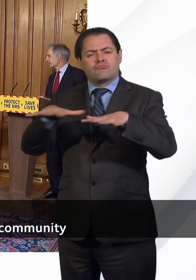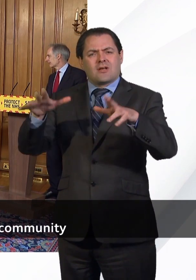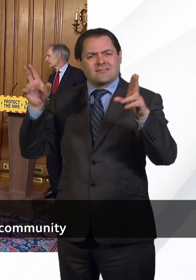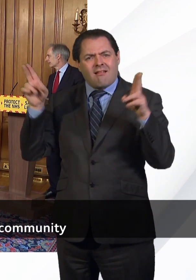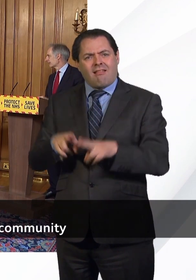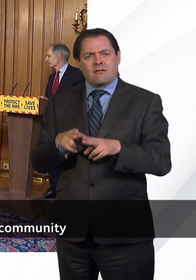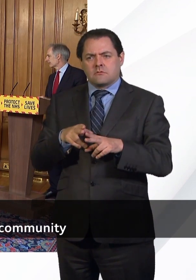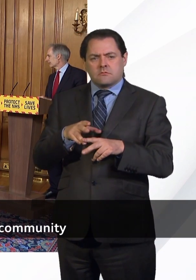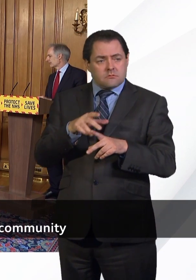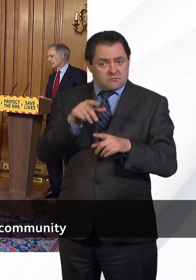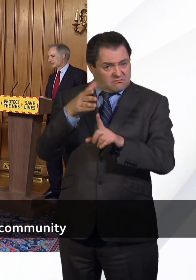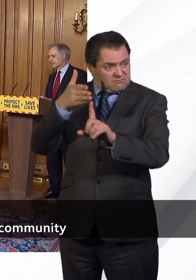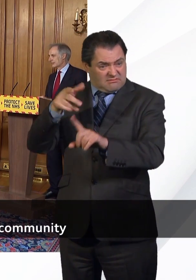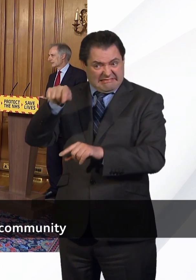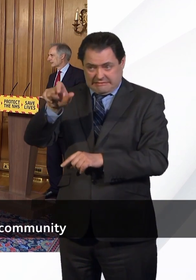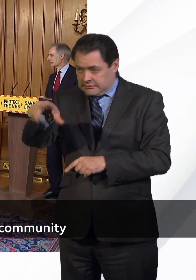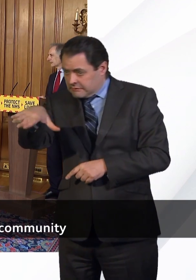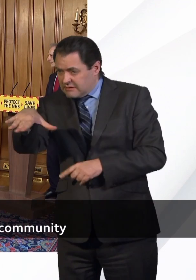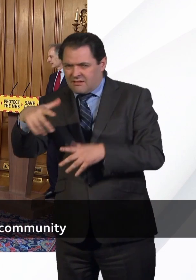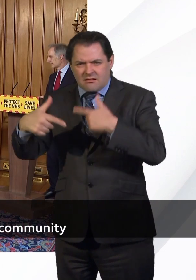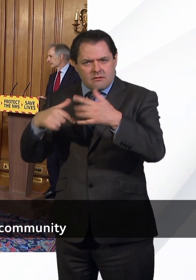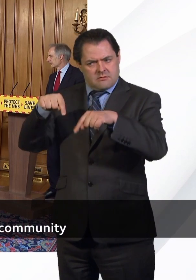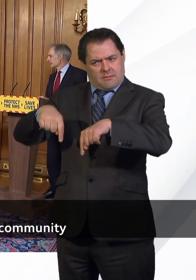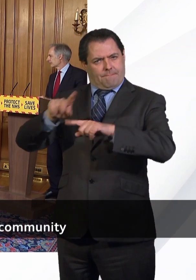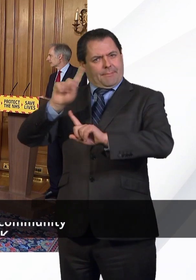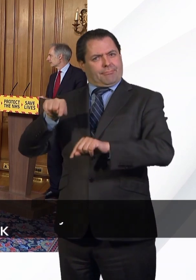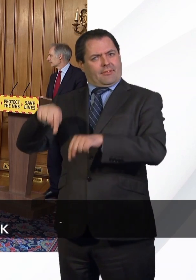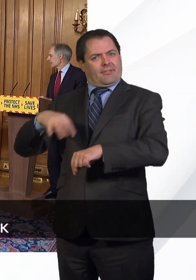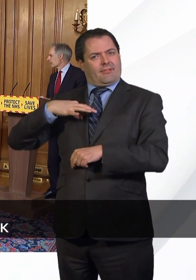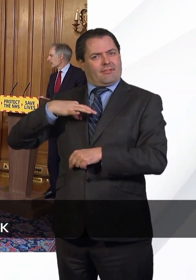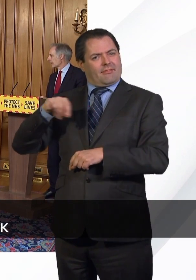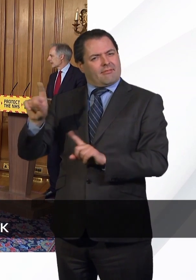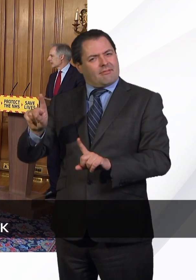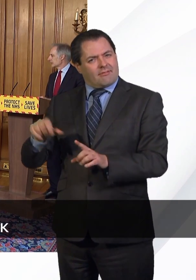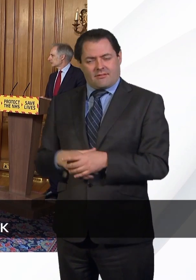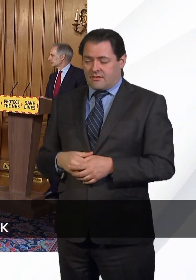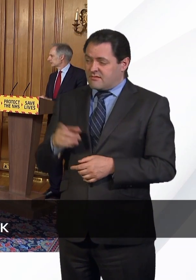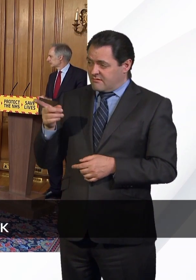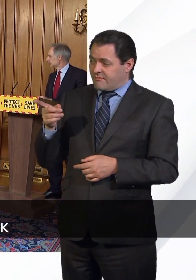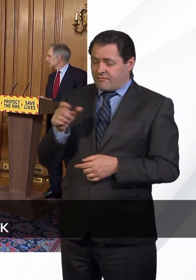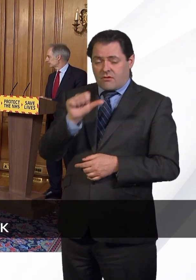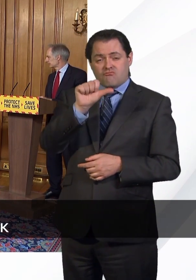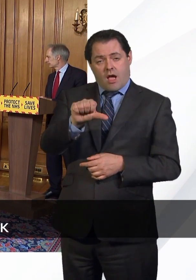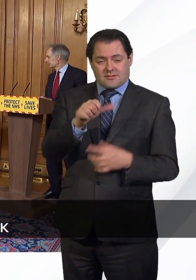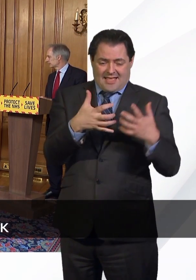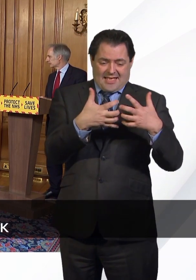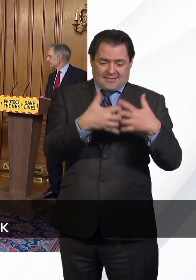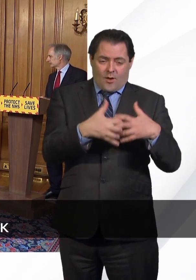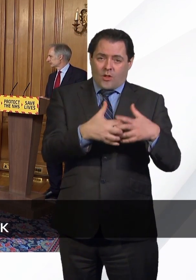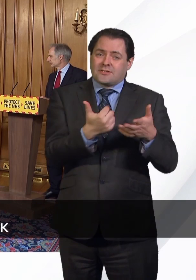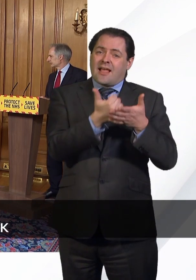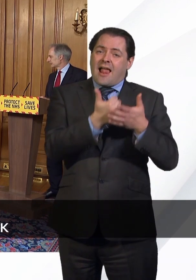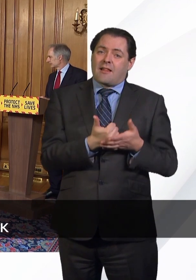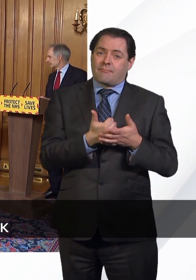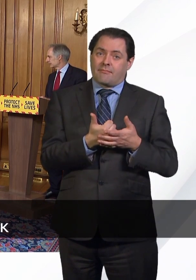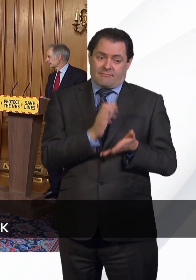and I agree with the point in the question, which is that it isn't just about the technology and the people in call